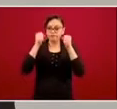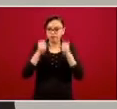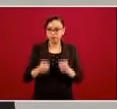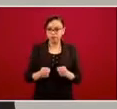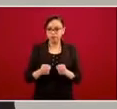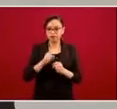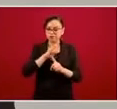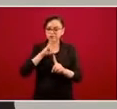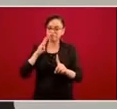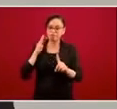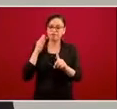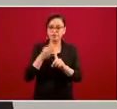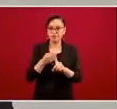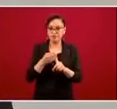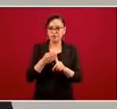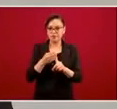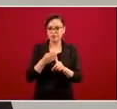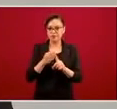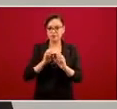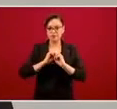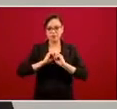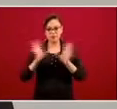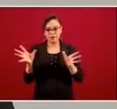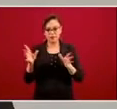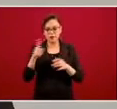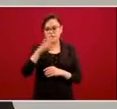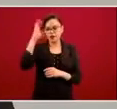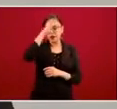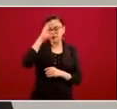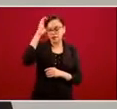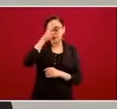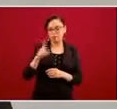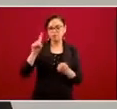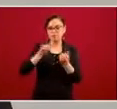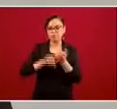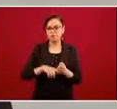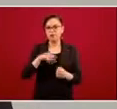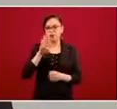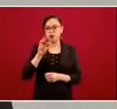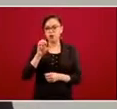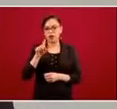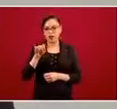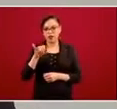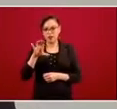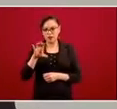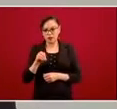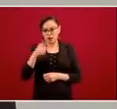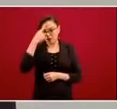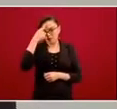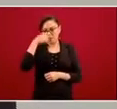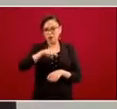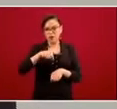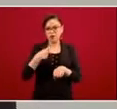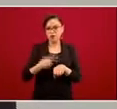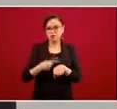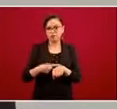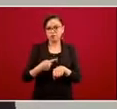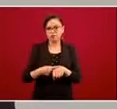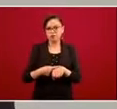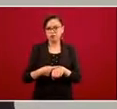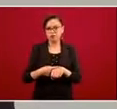aimed at guaranteeing objective, scientific, and bioethic